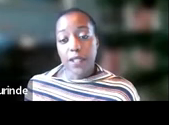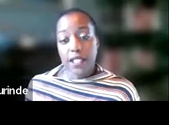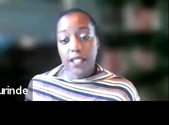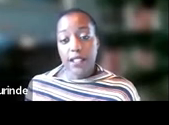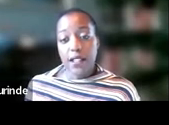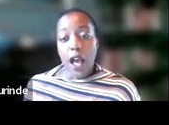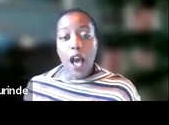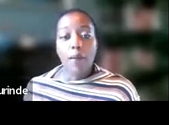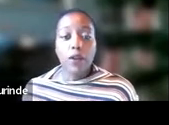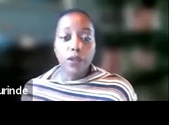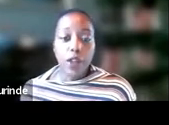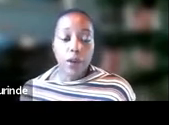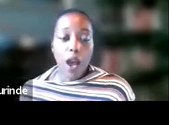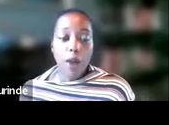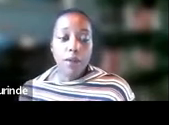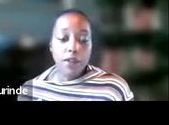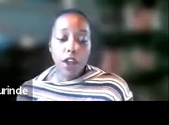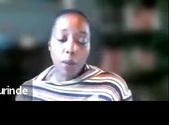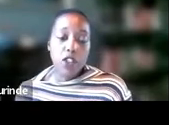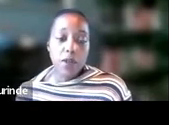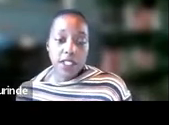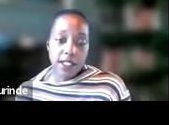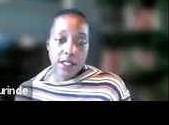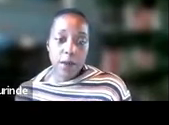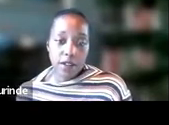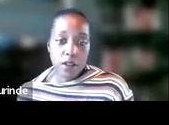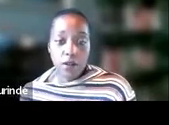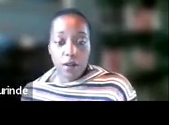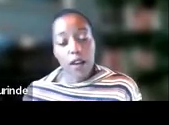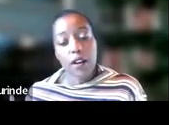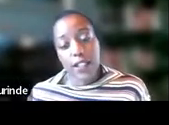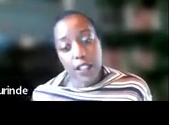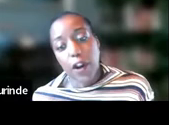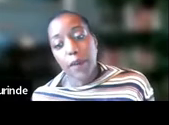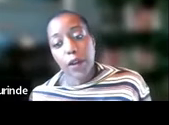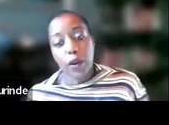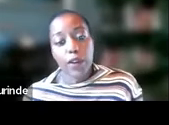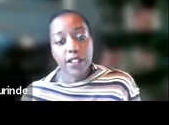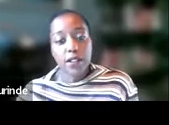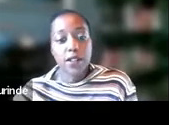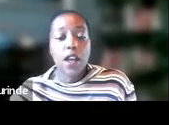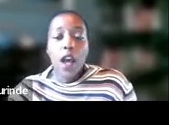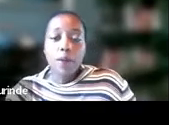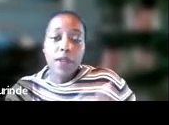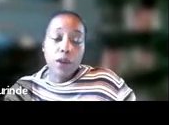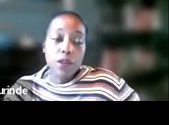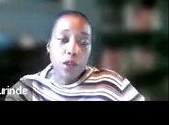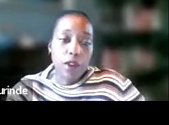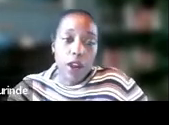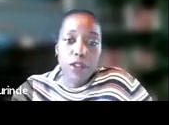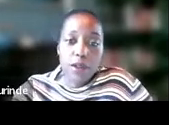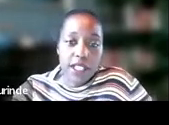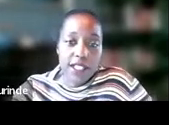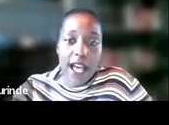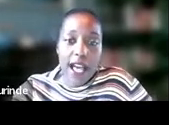those businesses, and also the opportunities and demands identified by local residents in order to